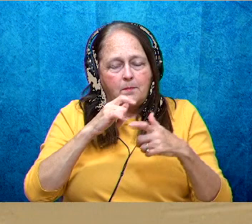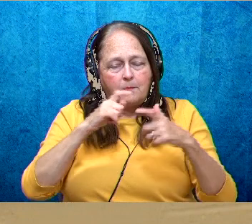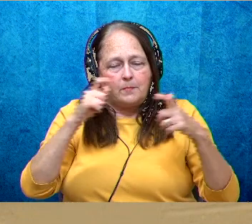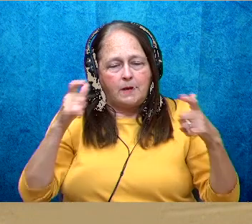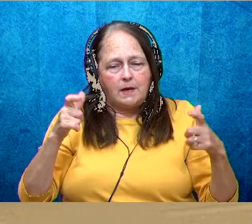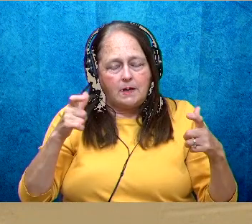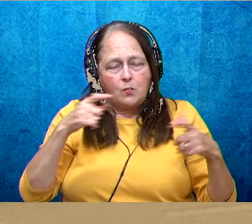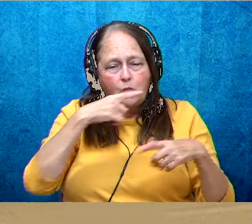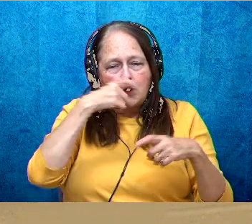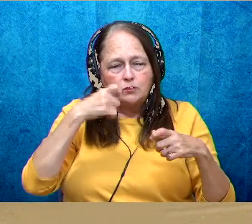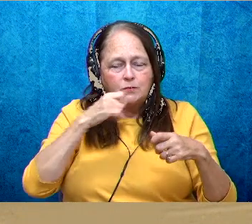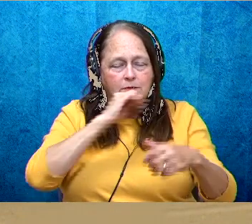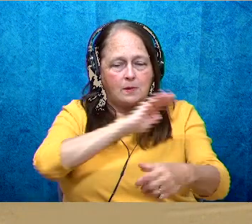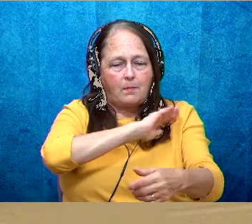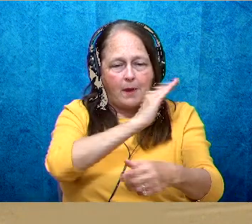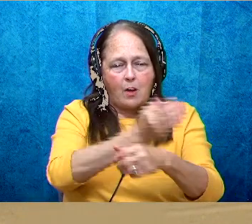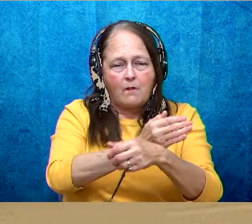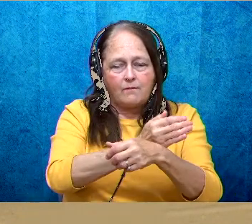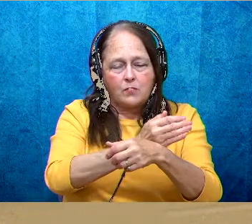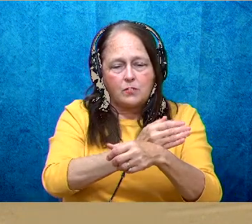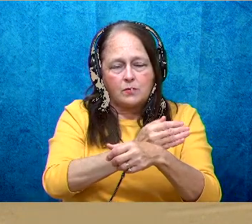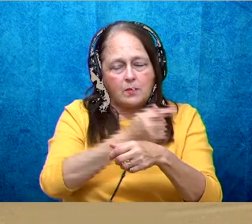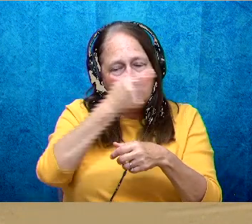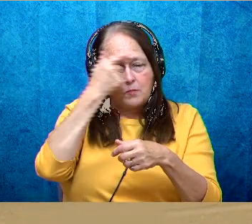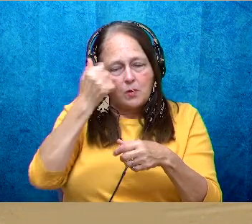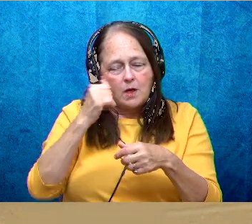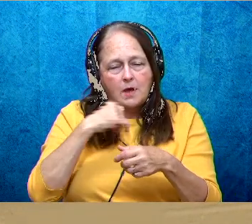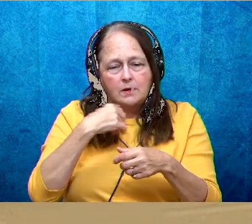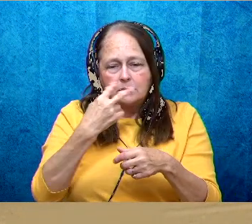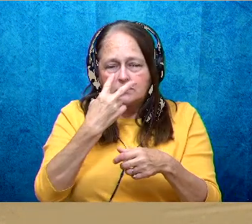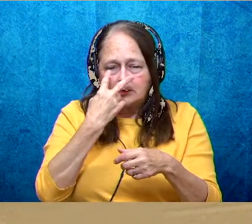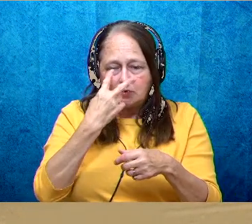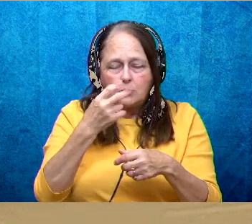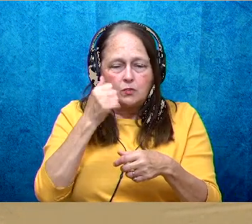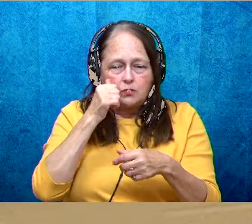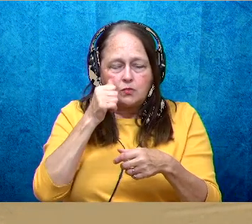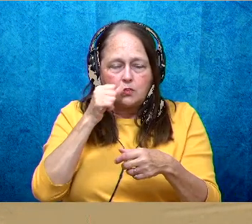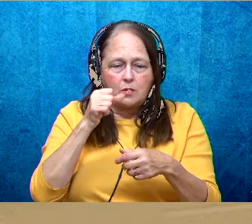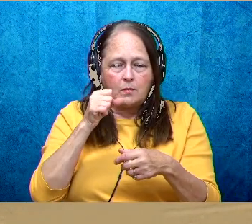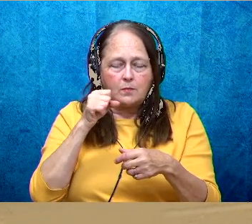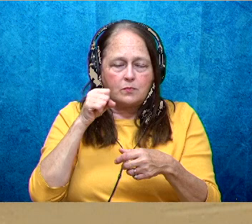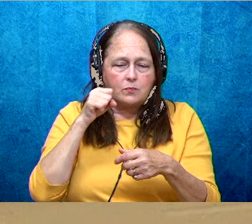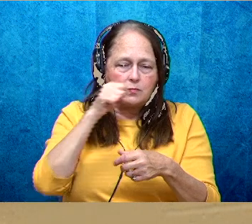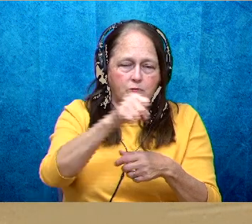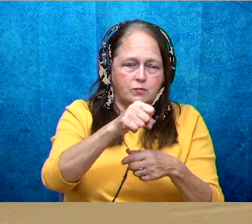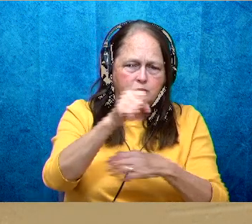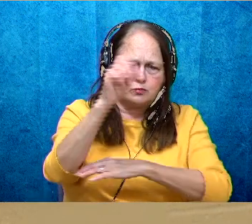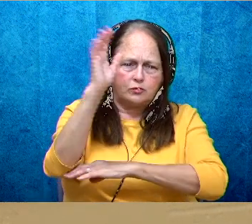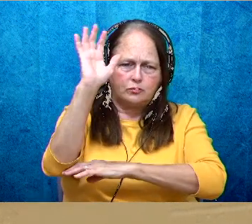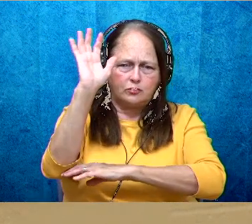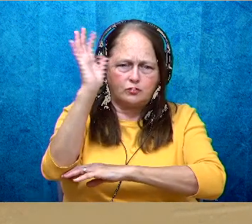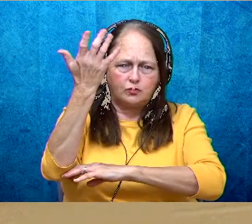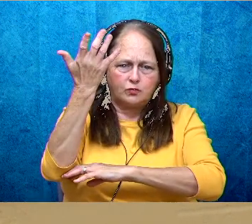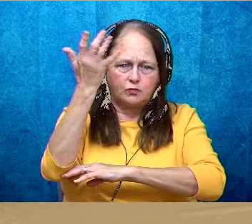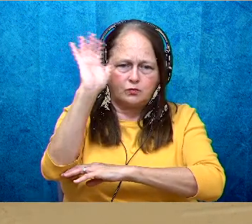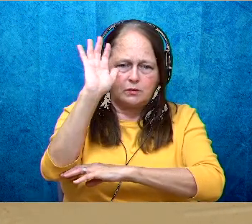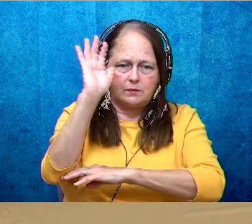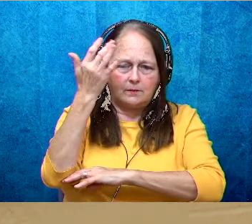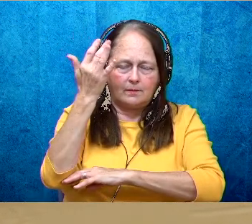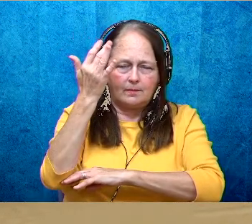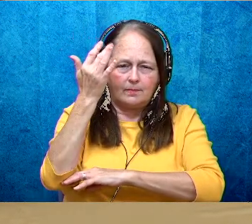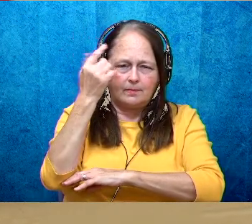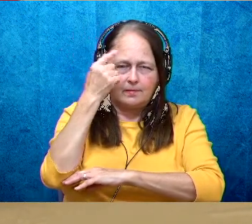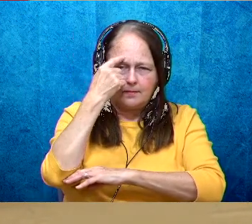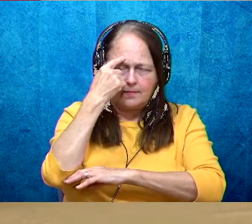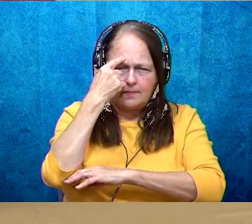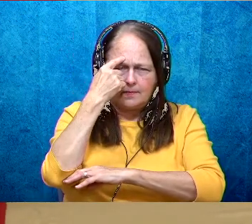is powerful. And only because I saw that girl punch down a tree. I had to think